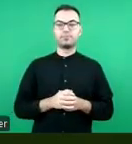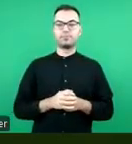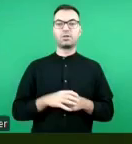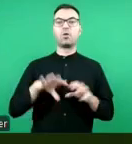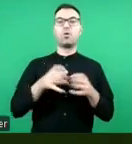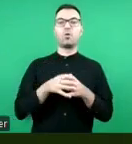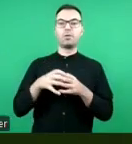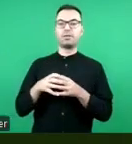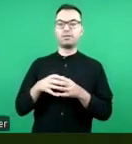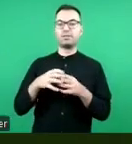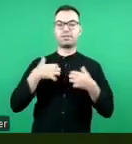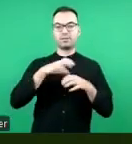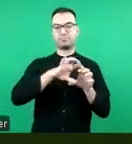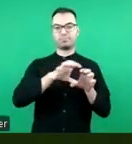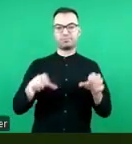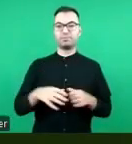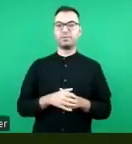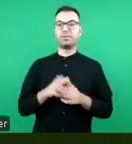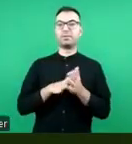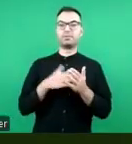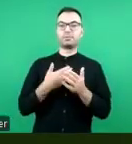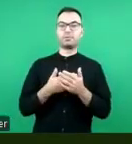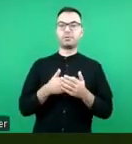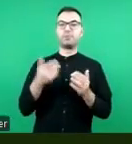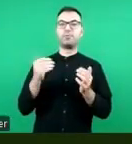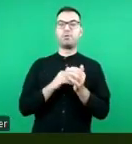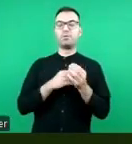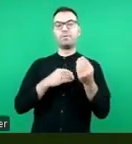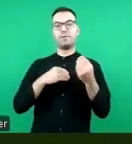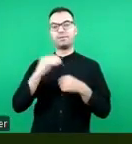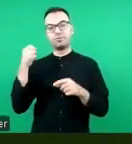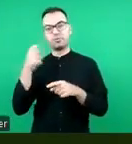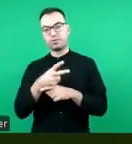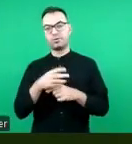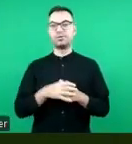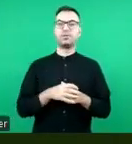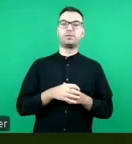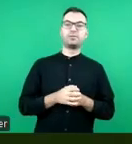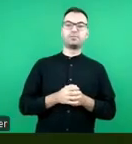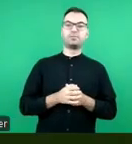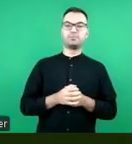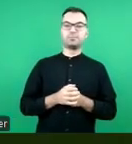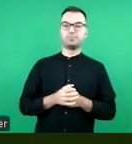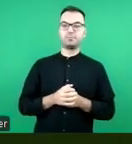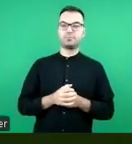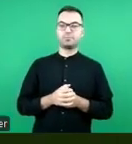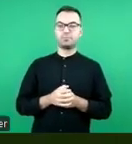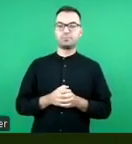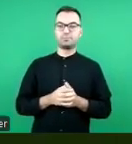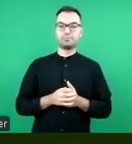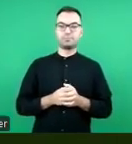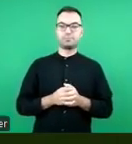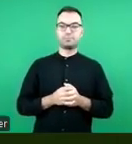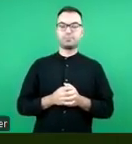groups which like even more sunlight, which benefit from bare soil, like epigeal spiders or carabids.